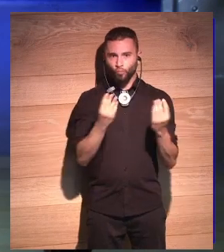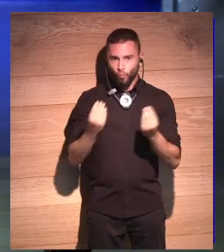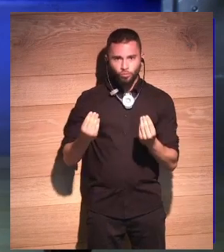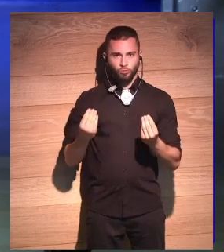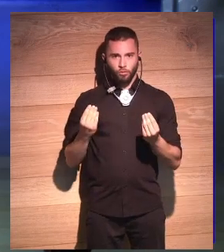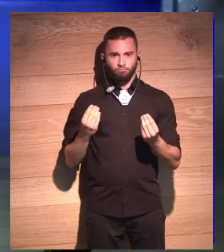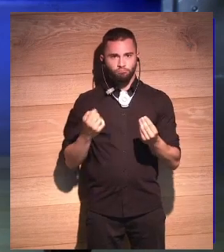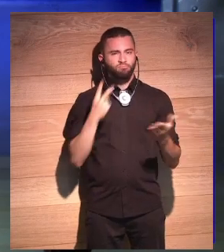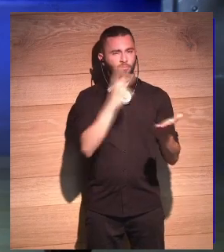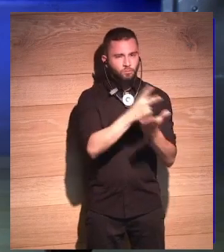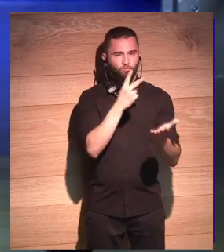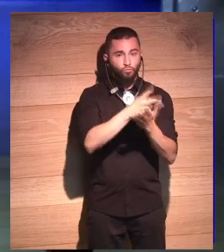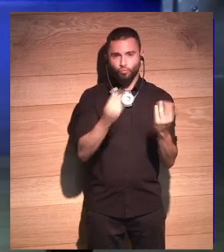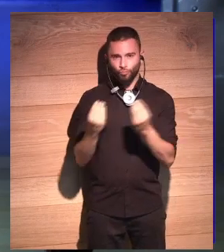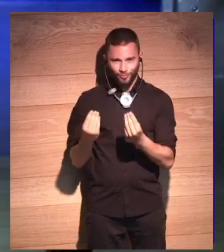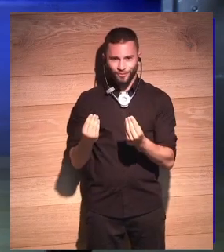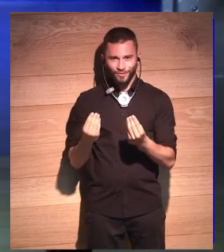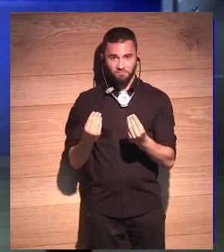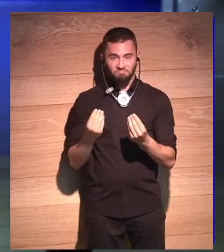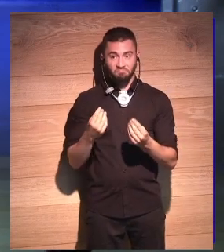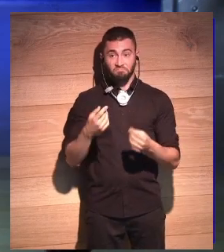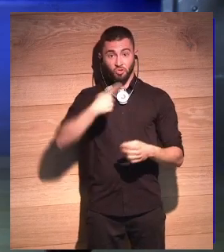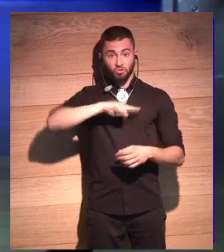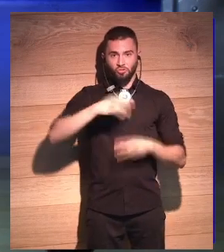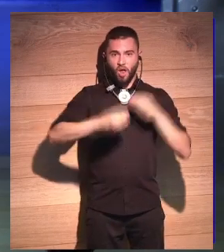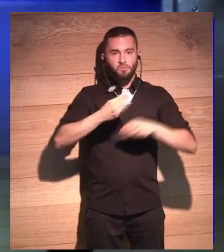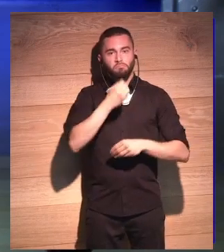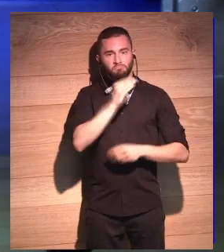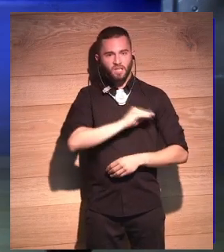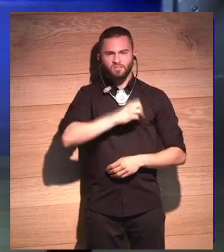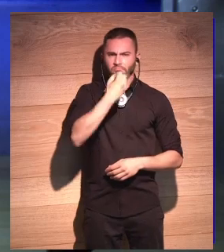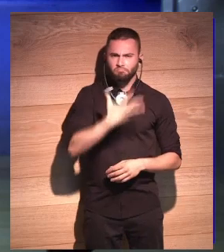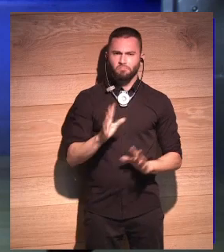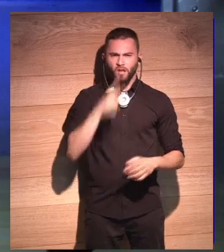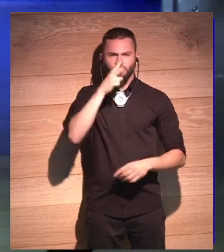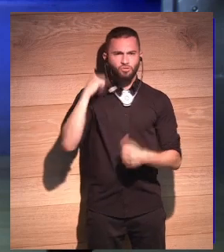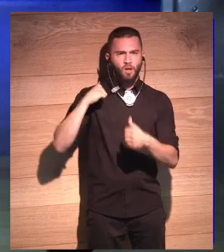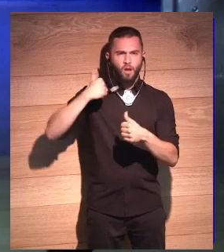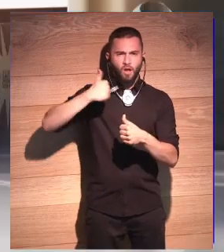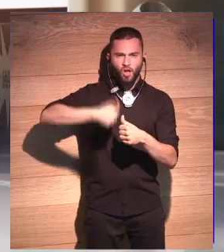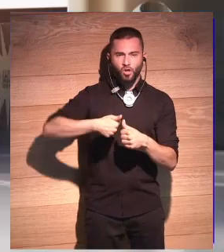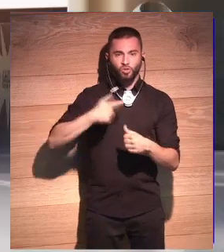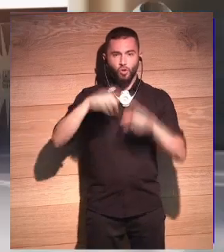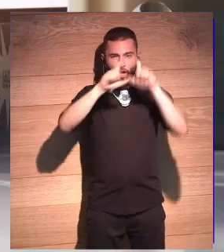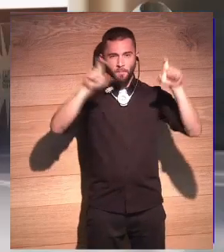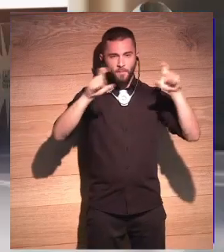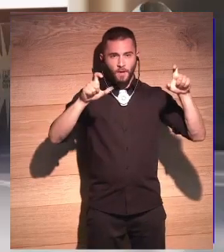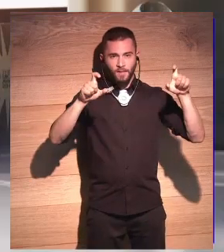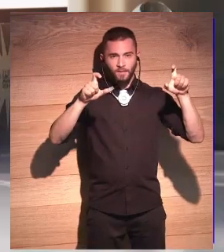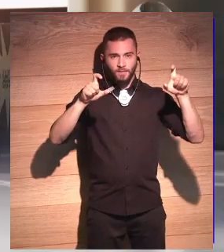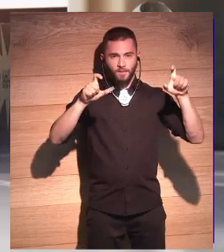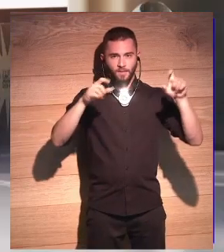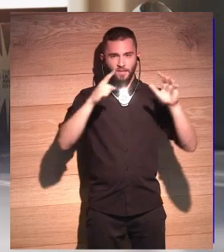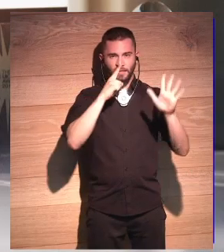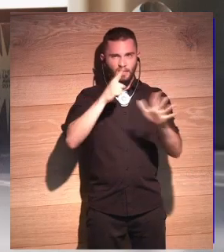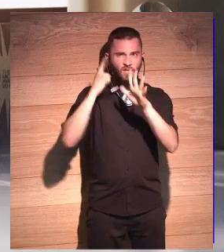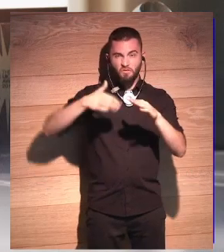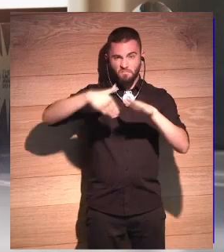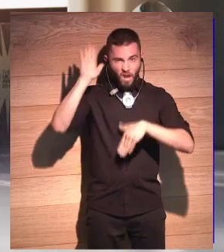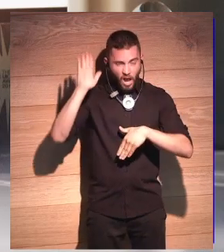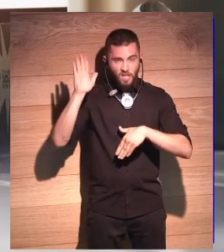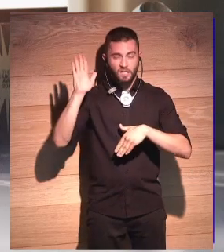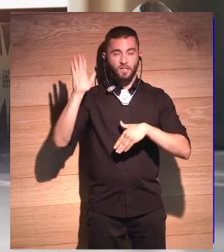We've done quite well out of our couple of years. I've been for the company just over 6 years now, and from when I